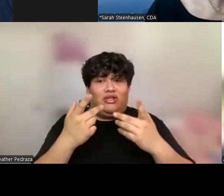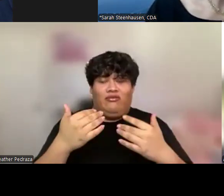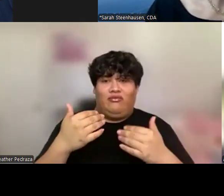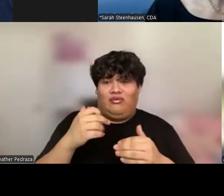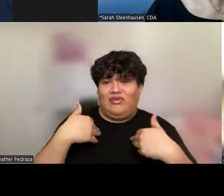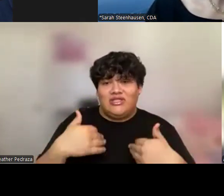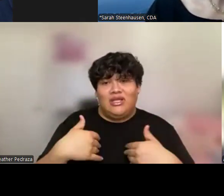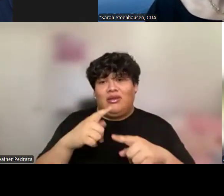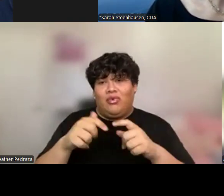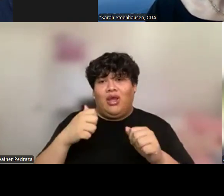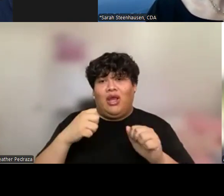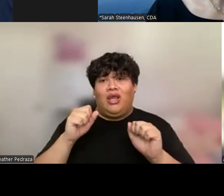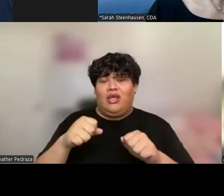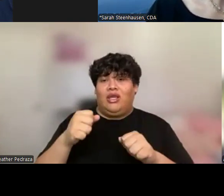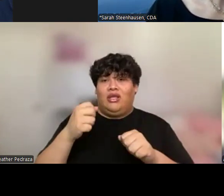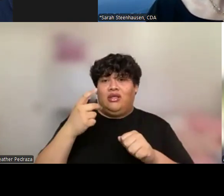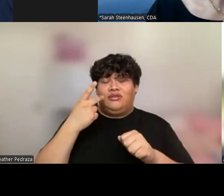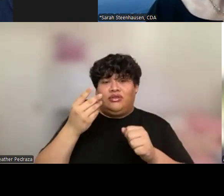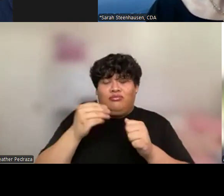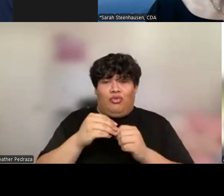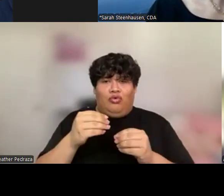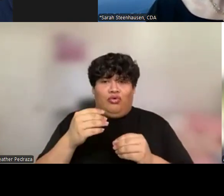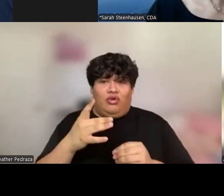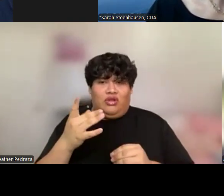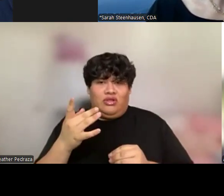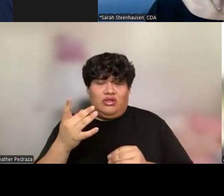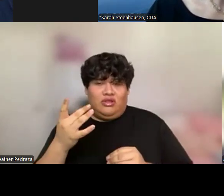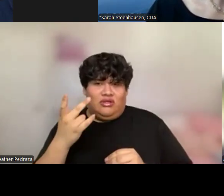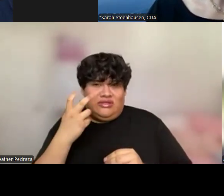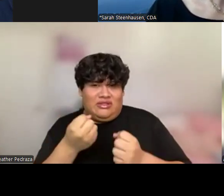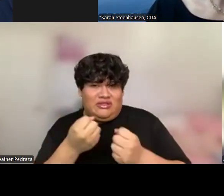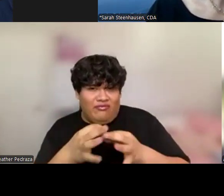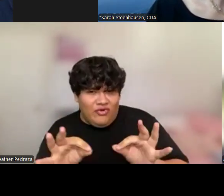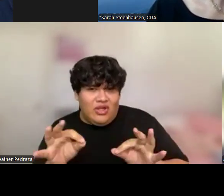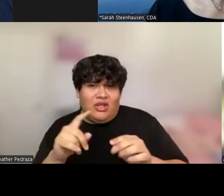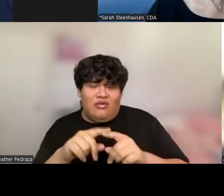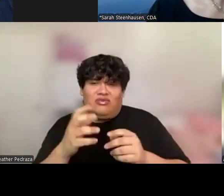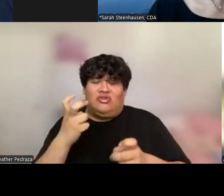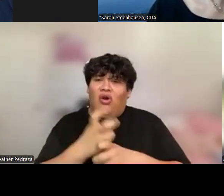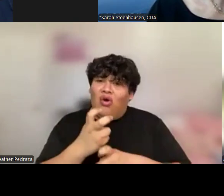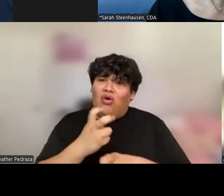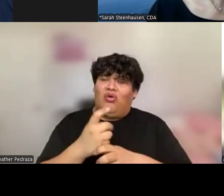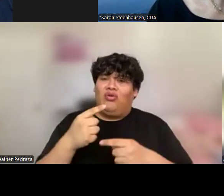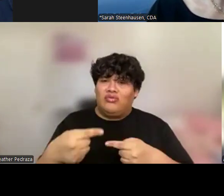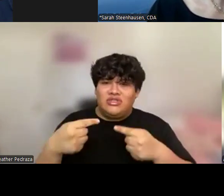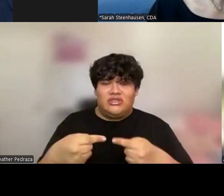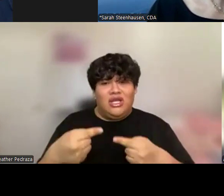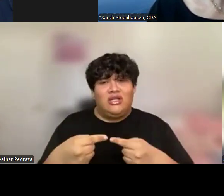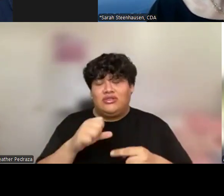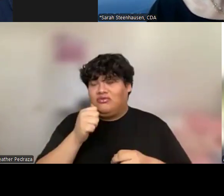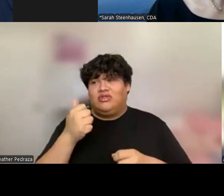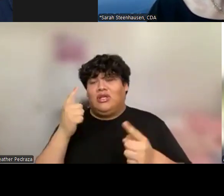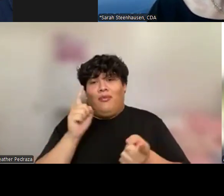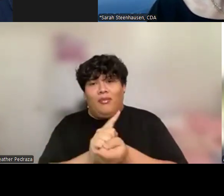can, but I'm also chemical sensitive. So to ask for scent-free, it was quite challenging. It was not